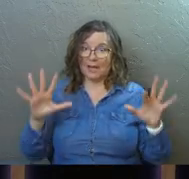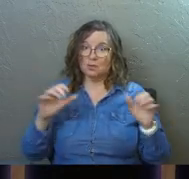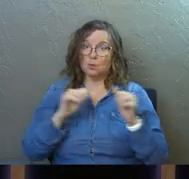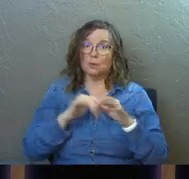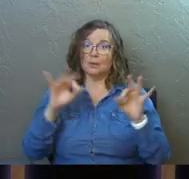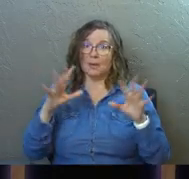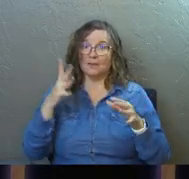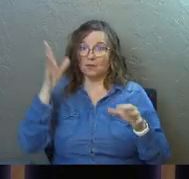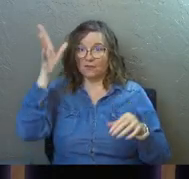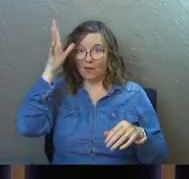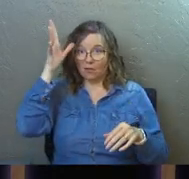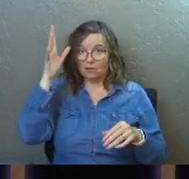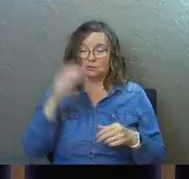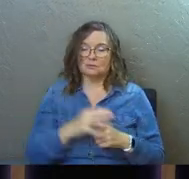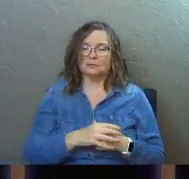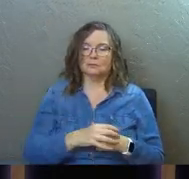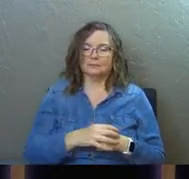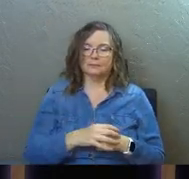with pastors for fathers.